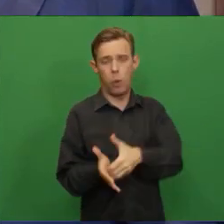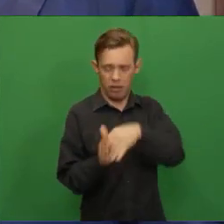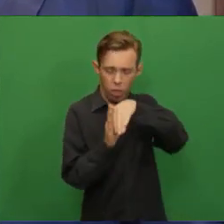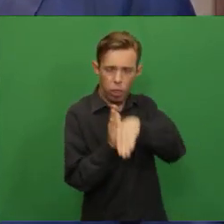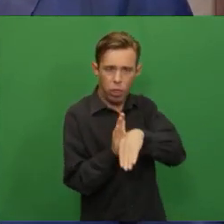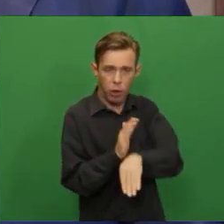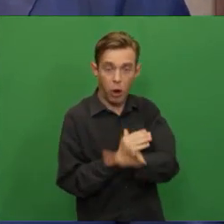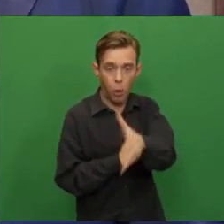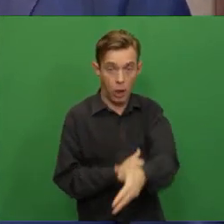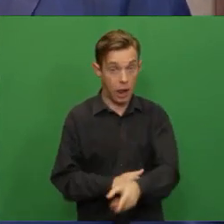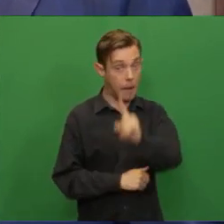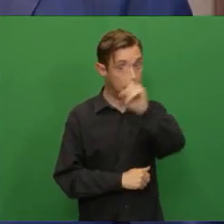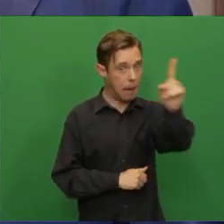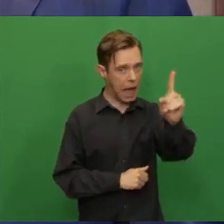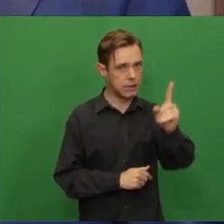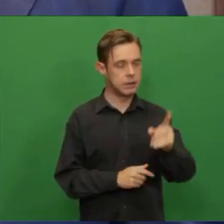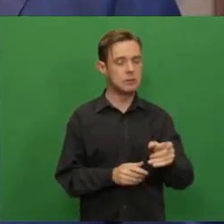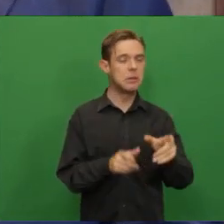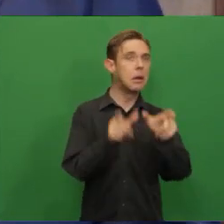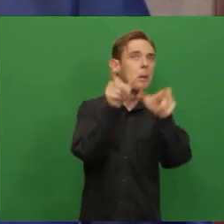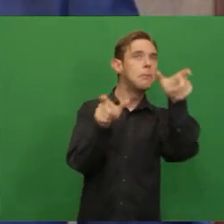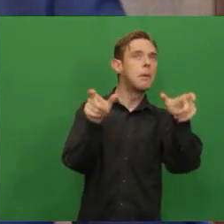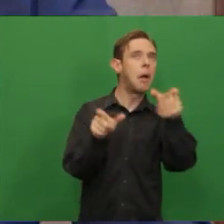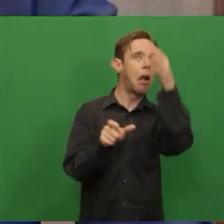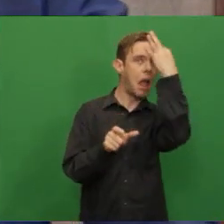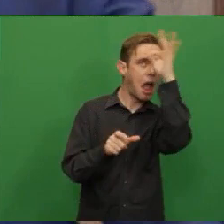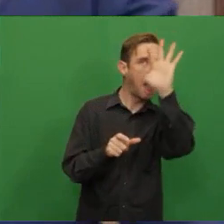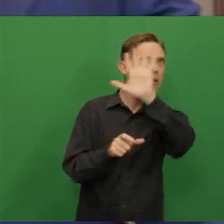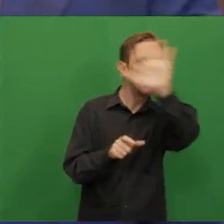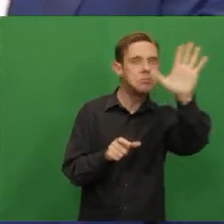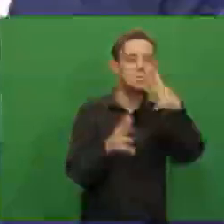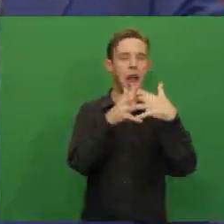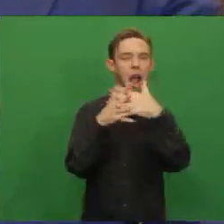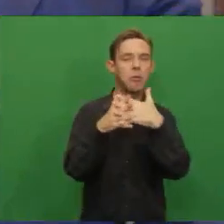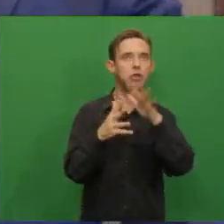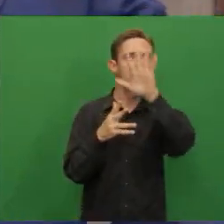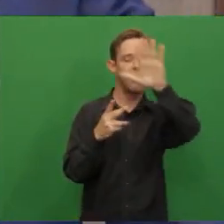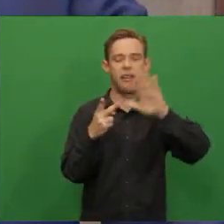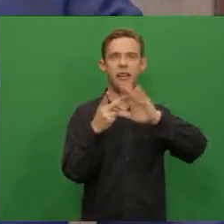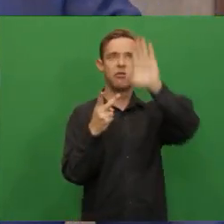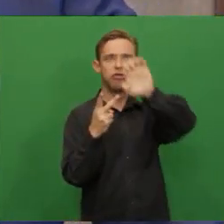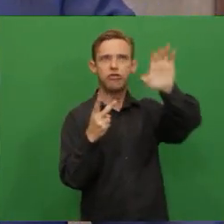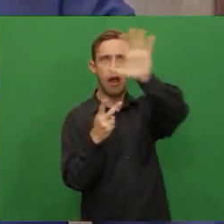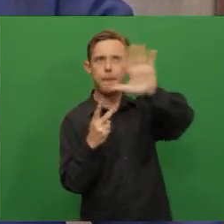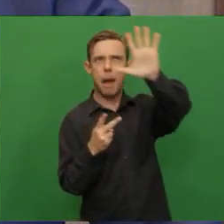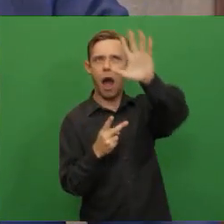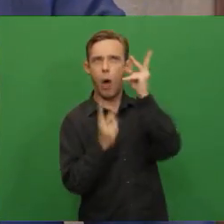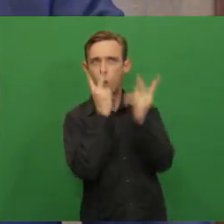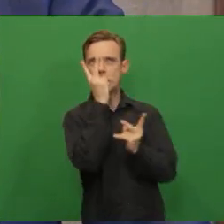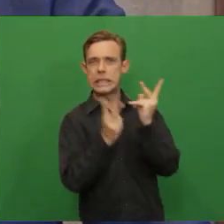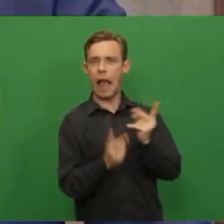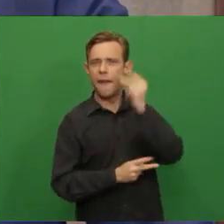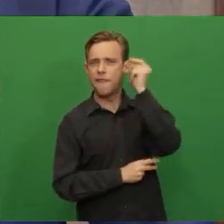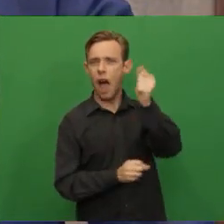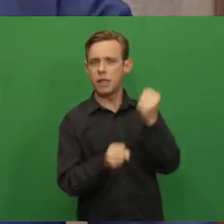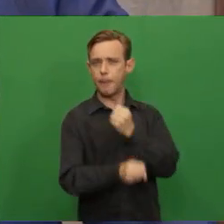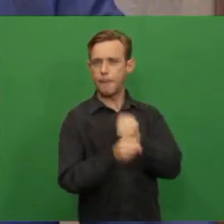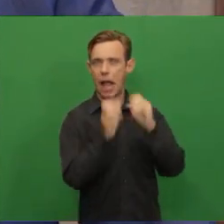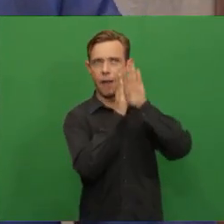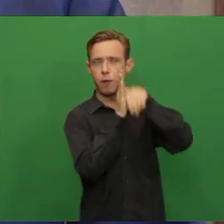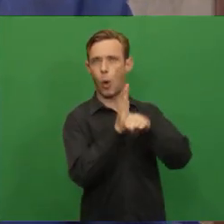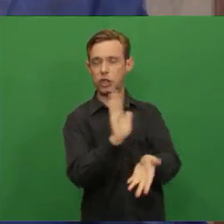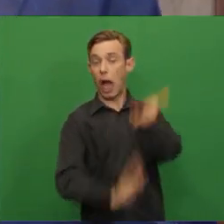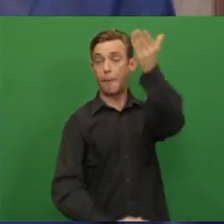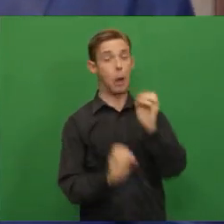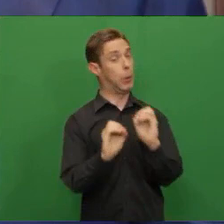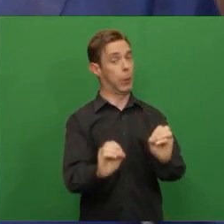policy normalization in the advanced economies continue to be gradual. Policy